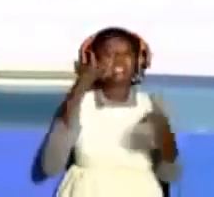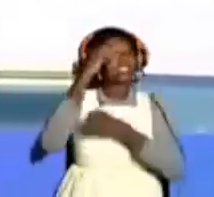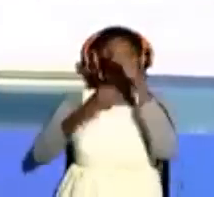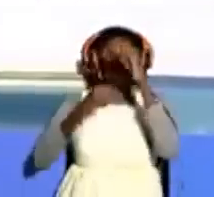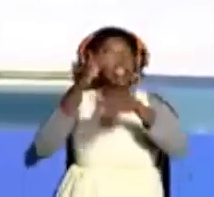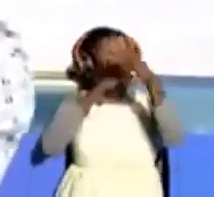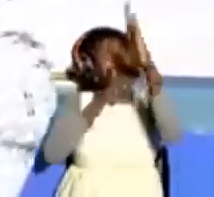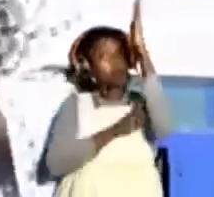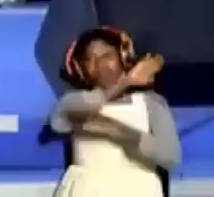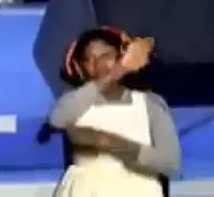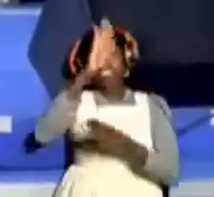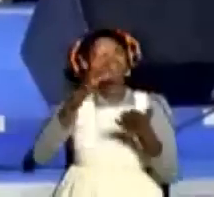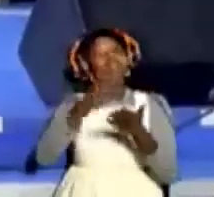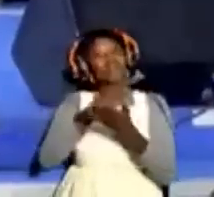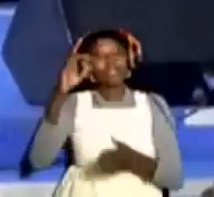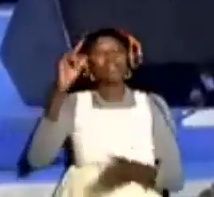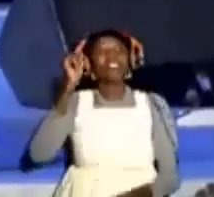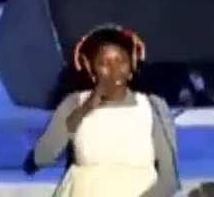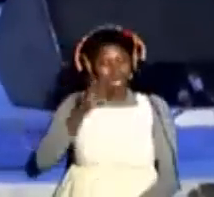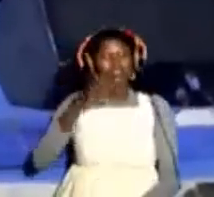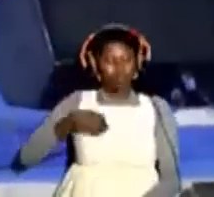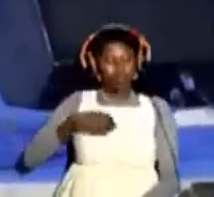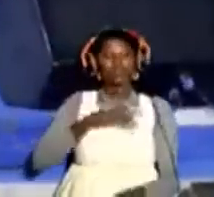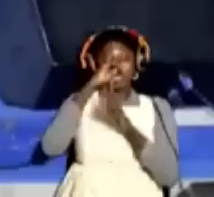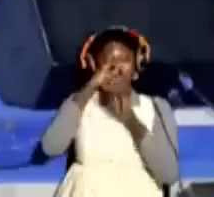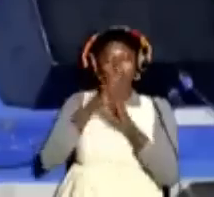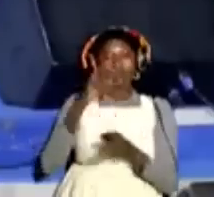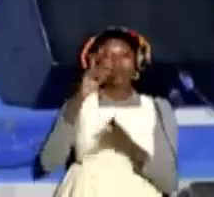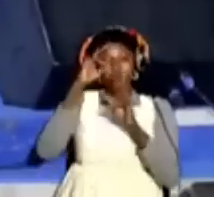never failed. He said, yes, sir, we respect you.